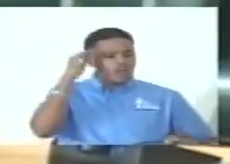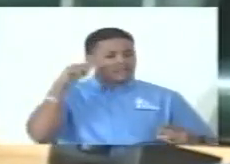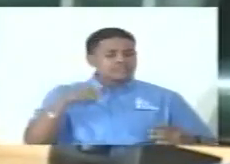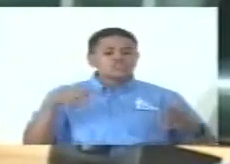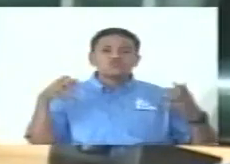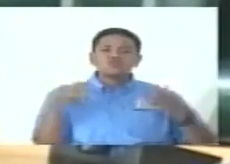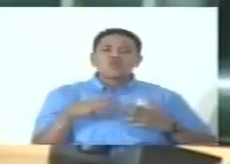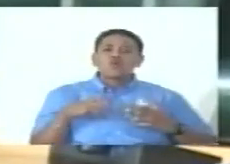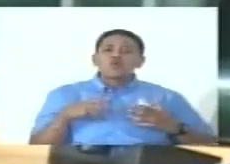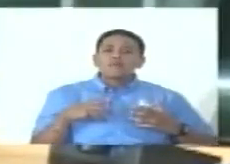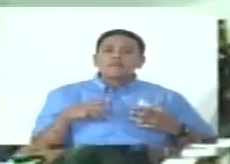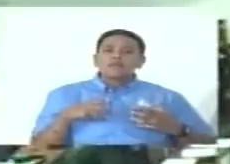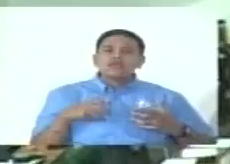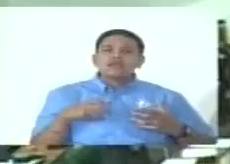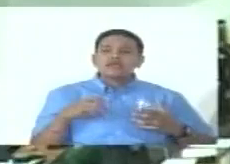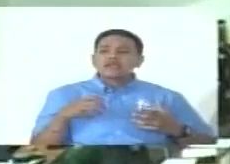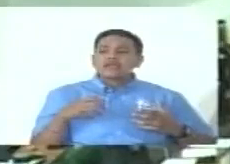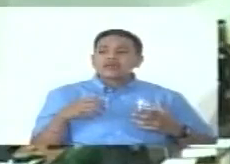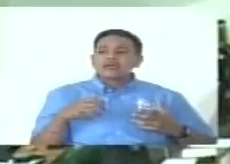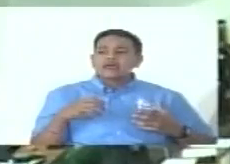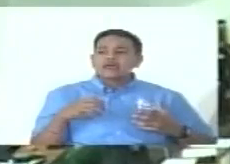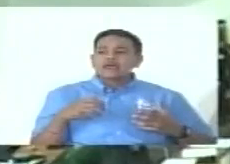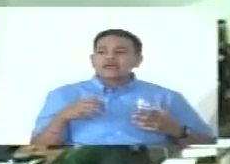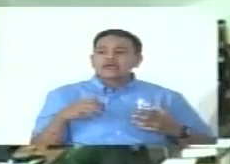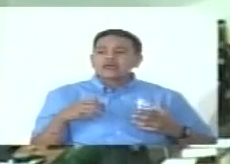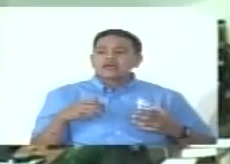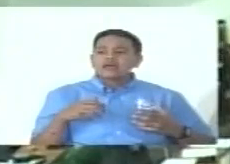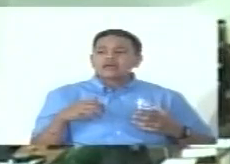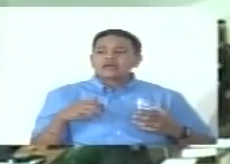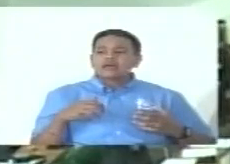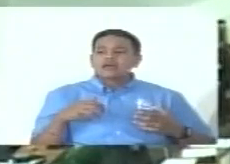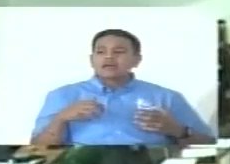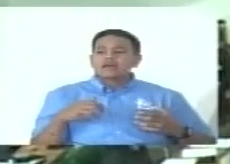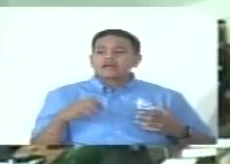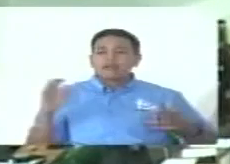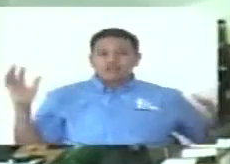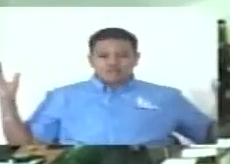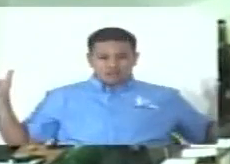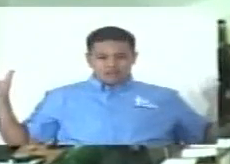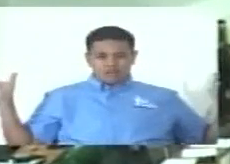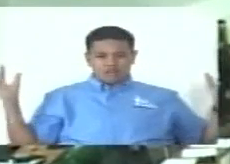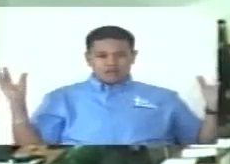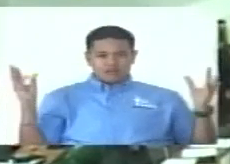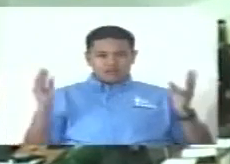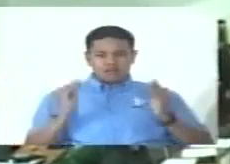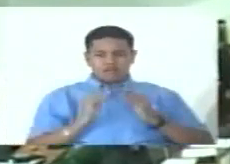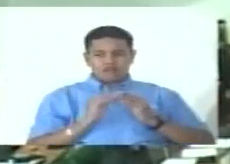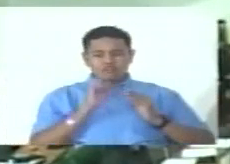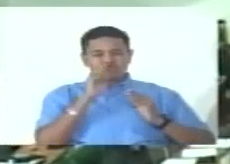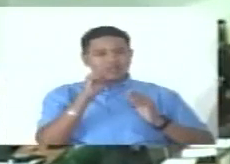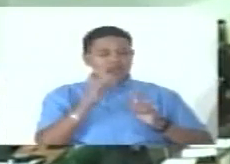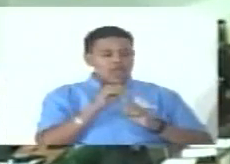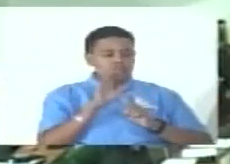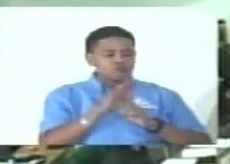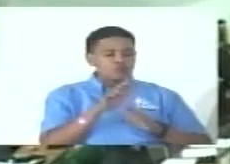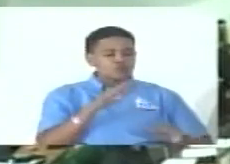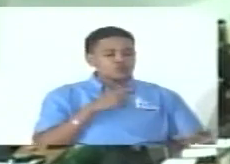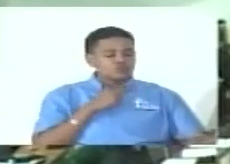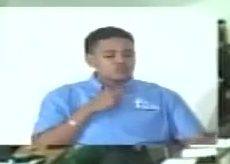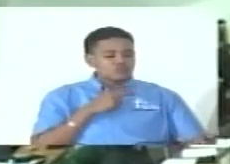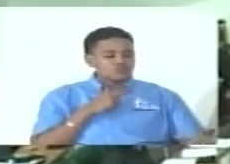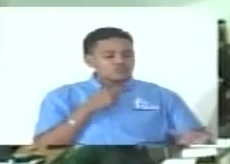grouping of homogeneous in nature that is exposed to the risk